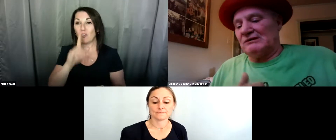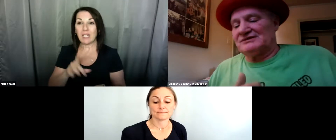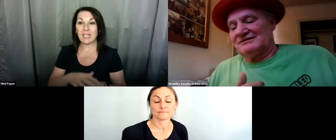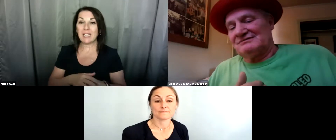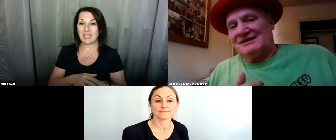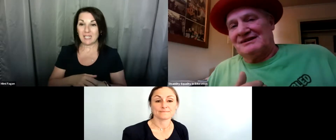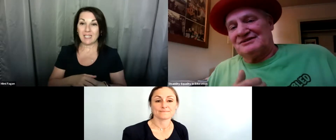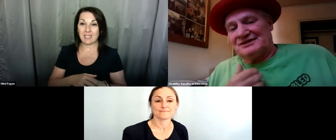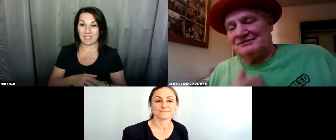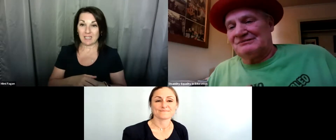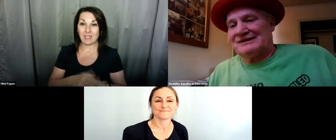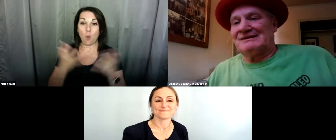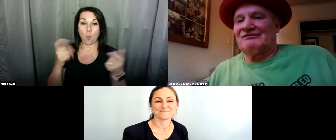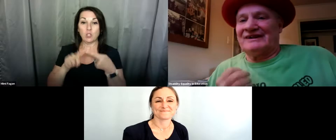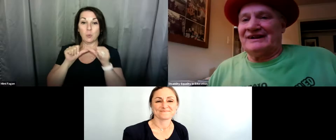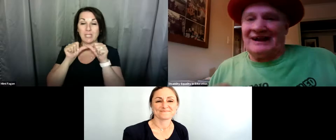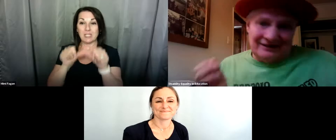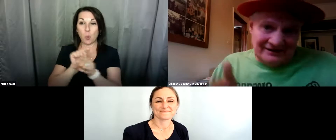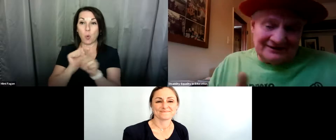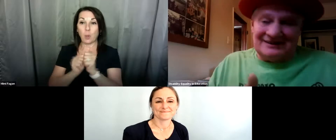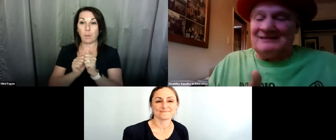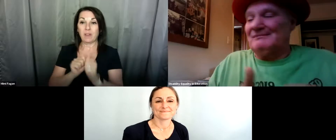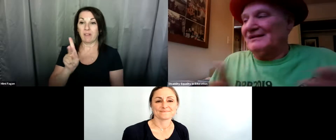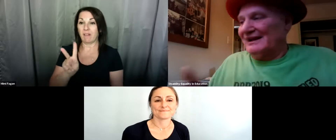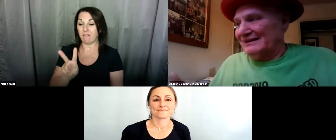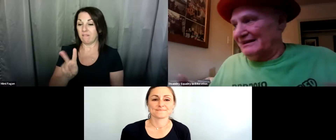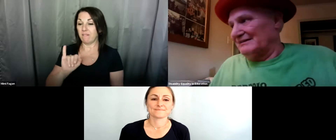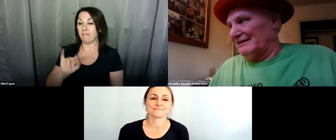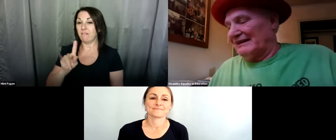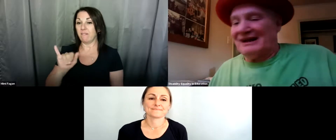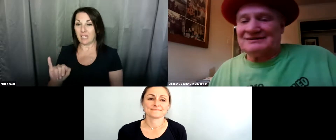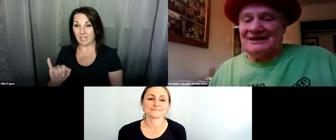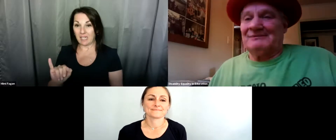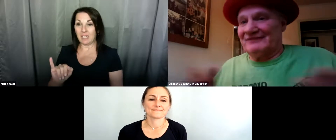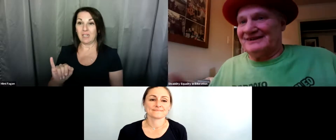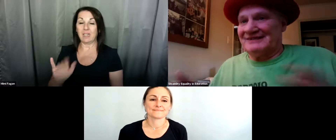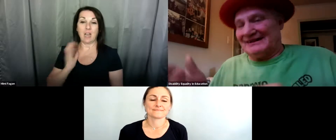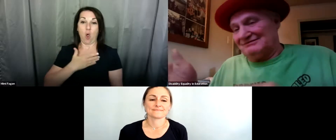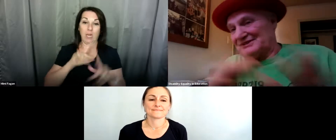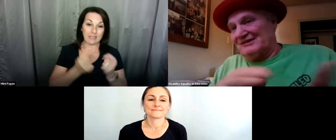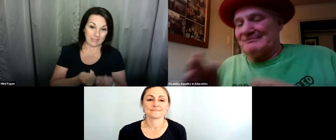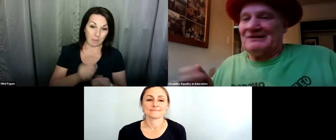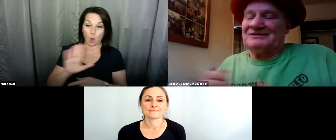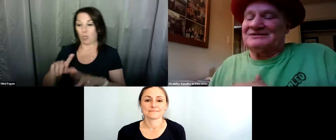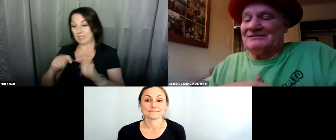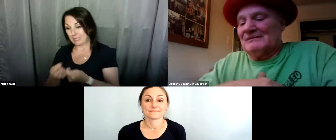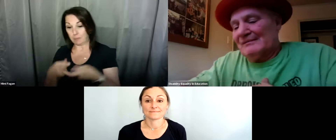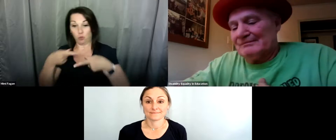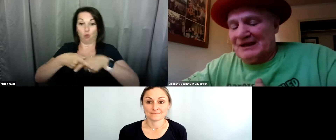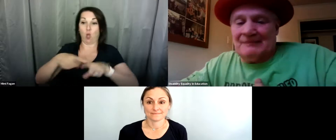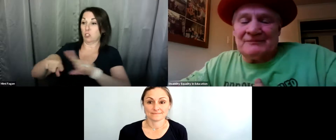I really want to continue working with Vicky and her team and our team, and Vicky's like crossing over both.